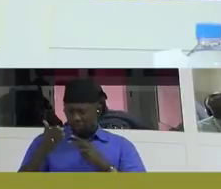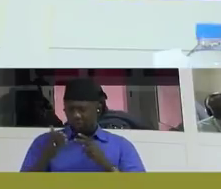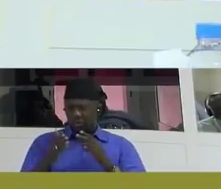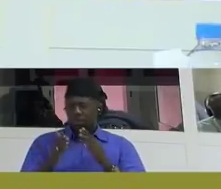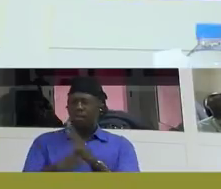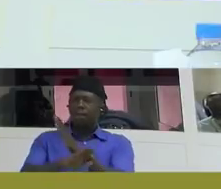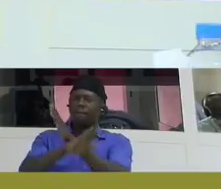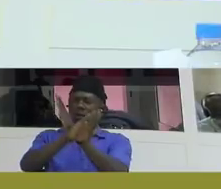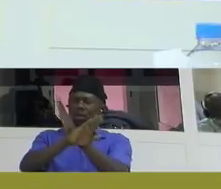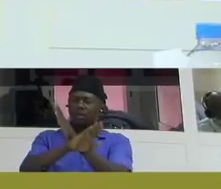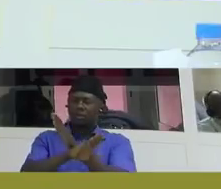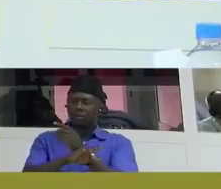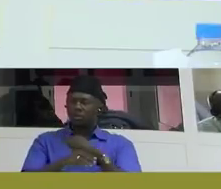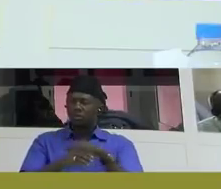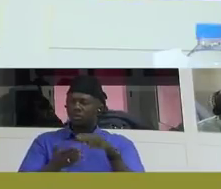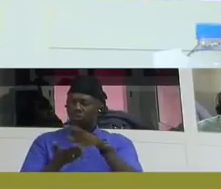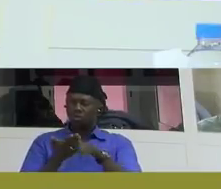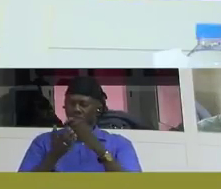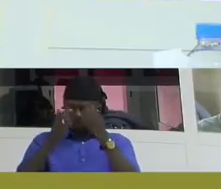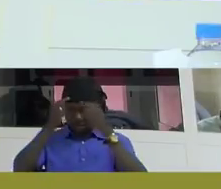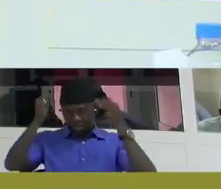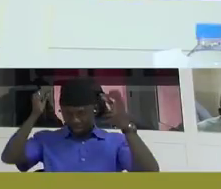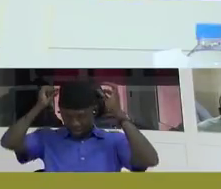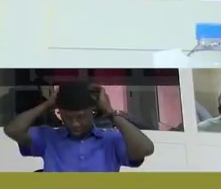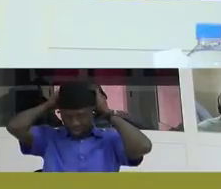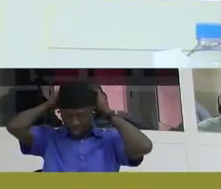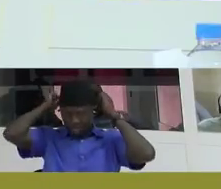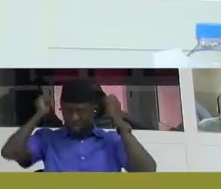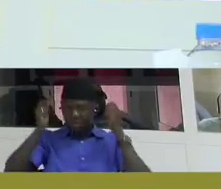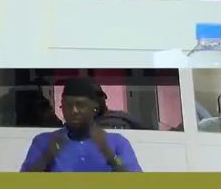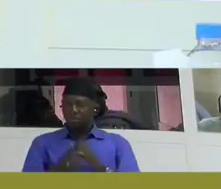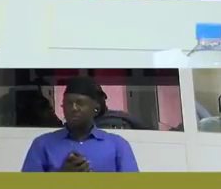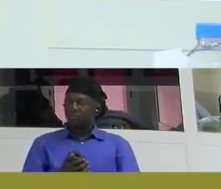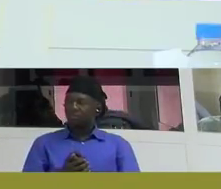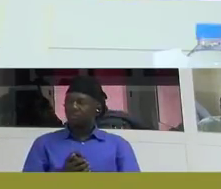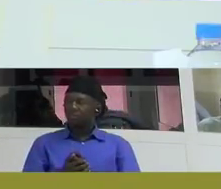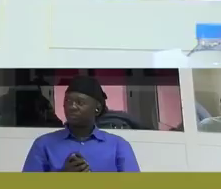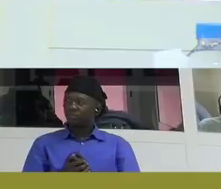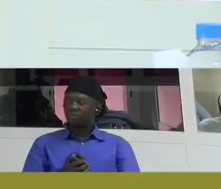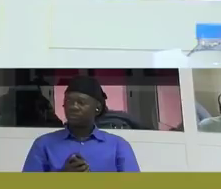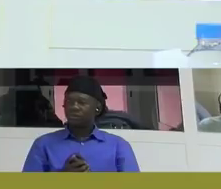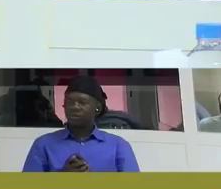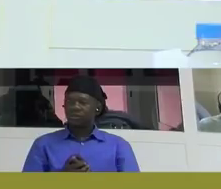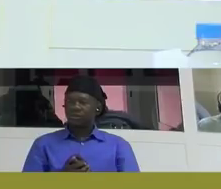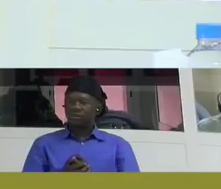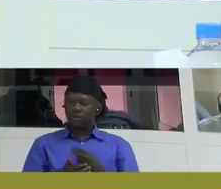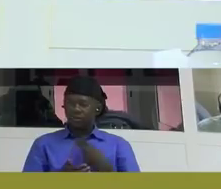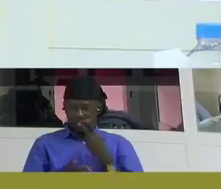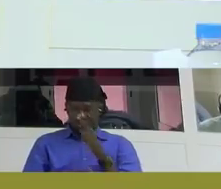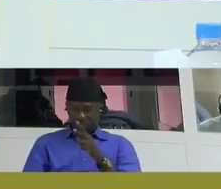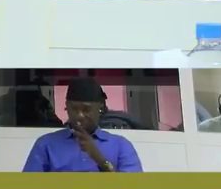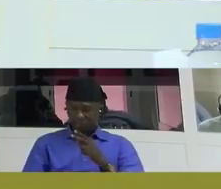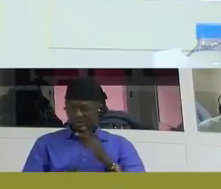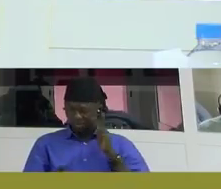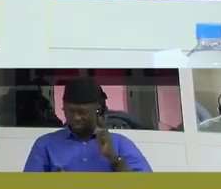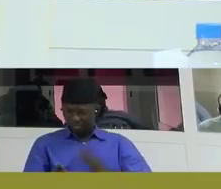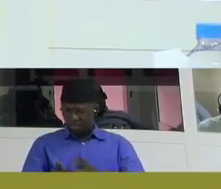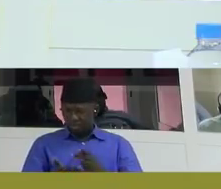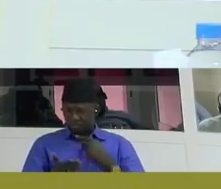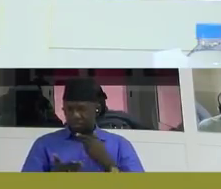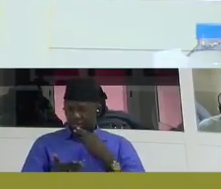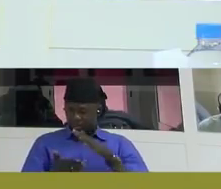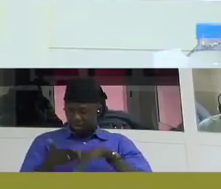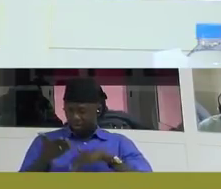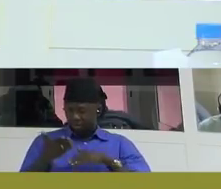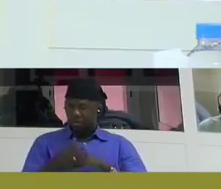Now this... You're looking for the actual document. That's right. But here, as I reported here, it was in the